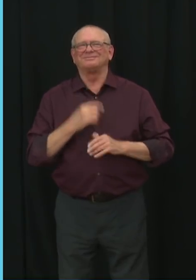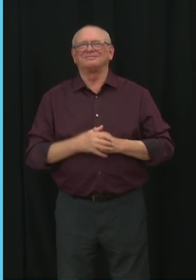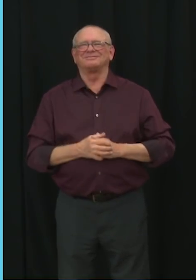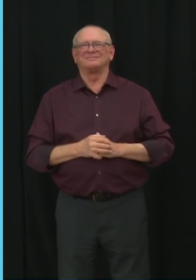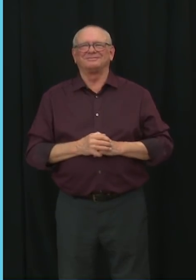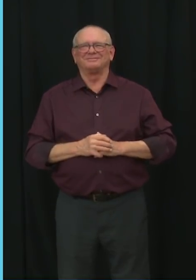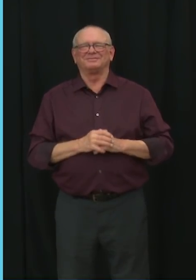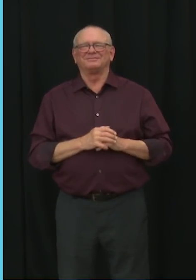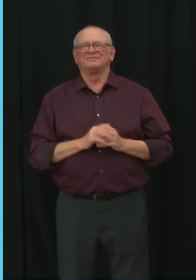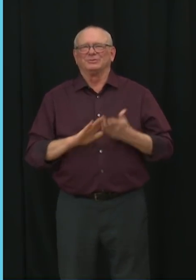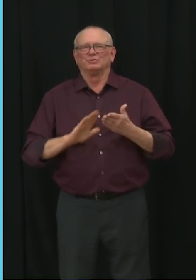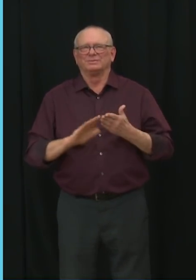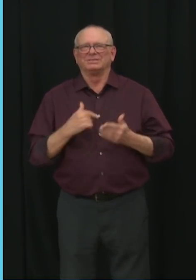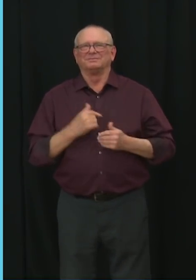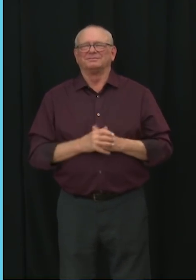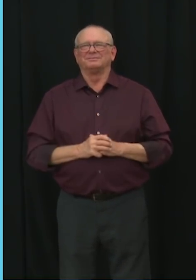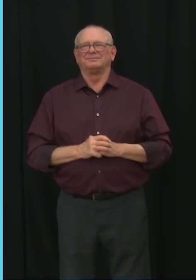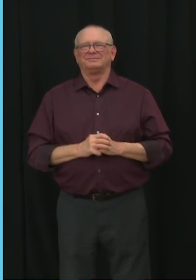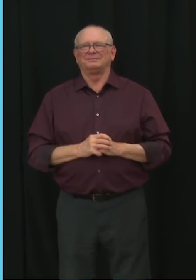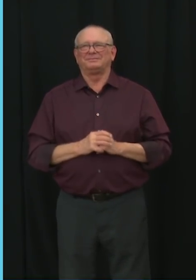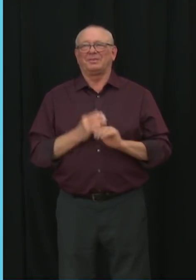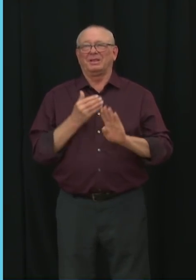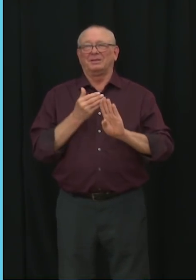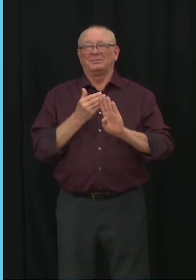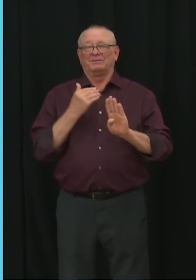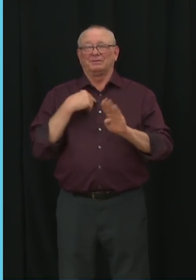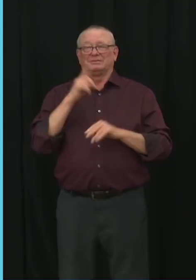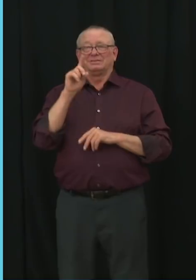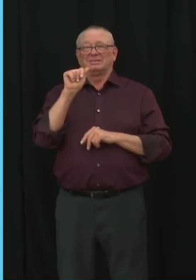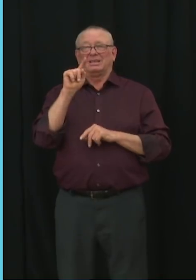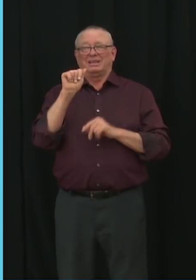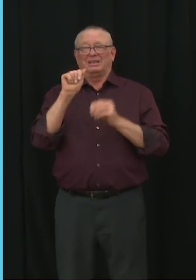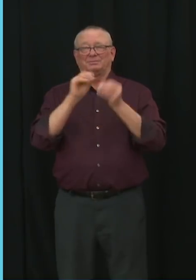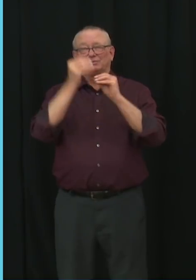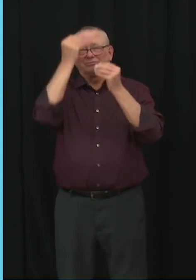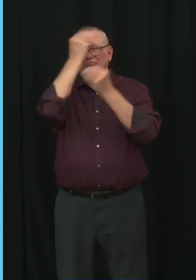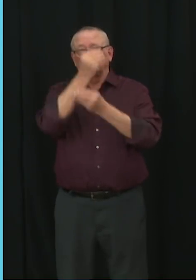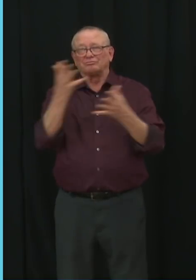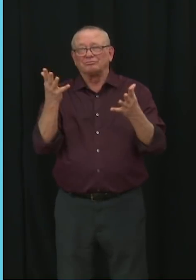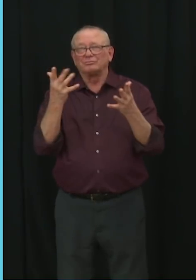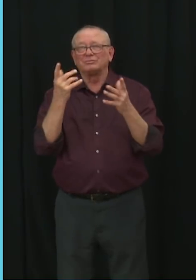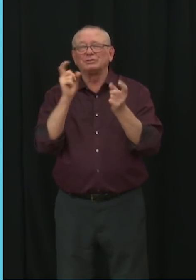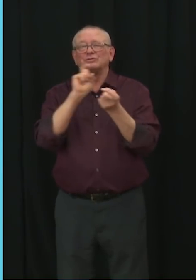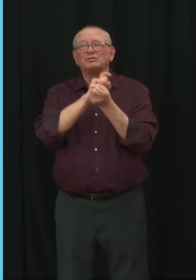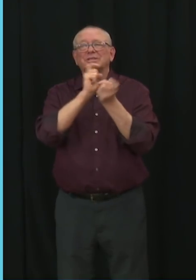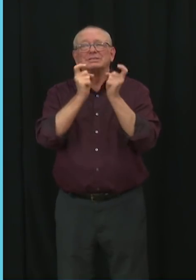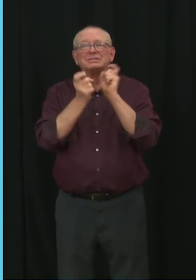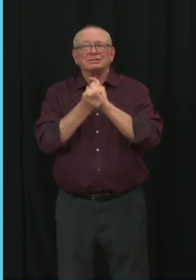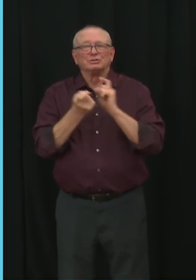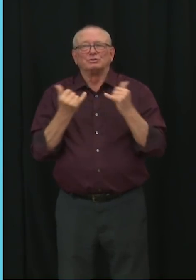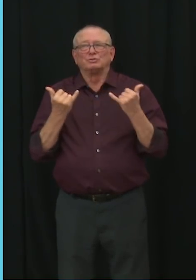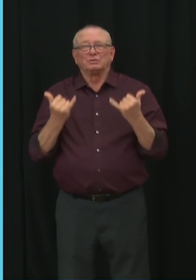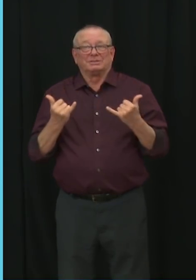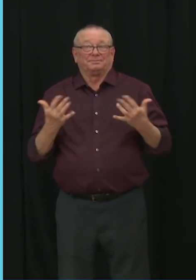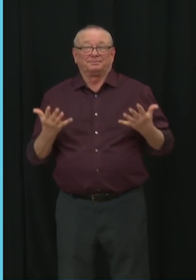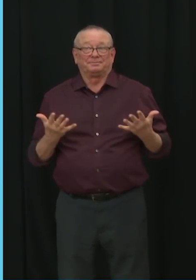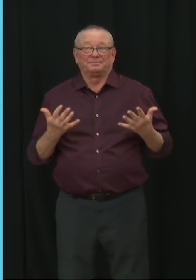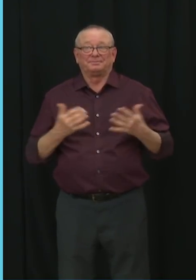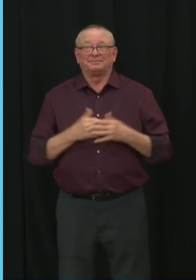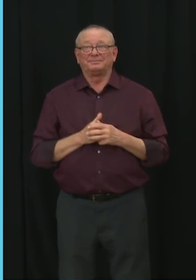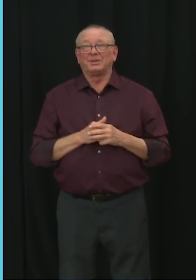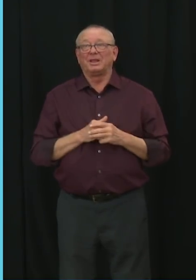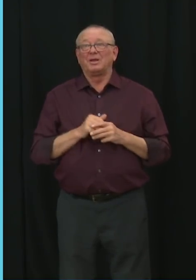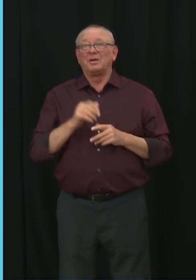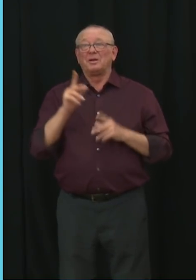to the data update, I want to provide information on a change being made today to eligibility for early COVID treatment for those at risk of